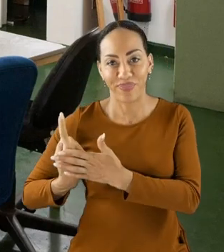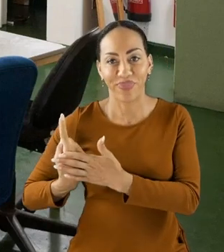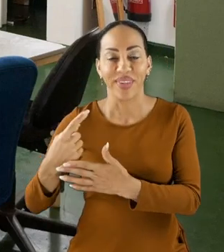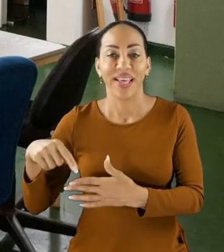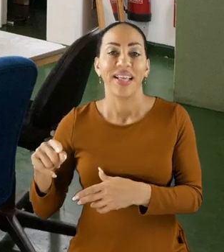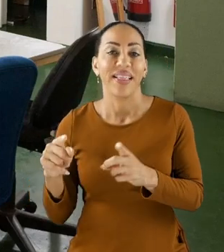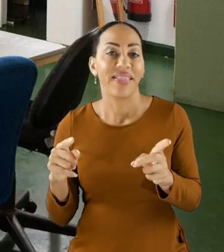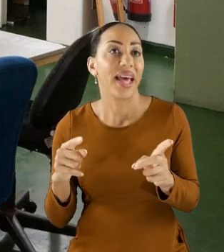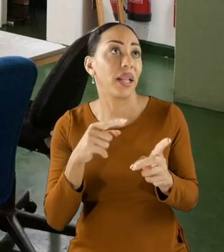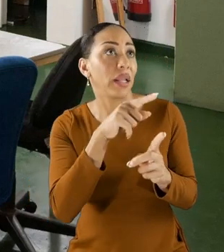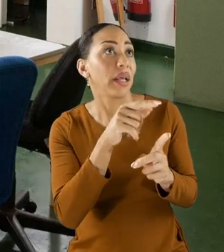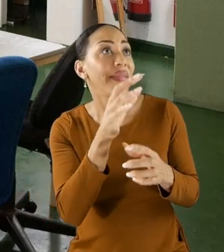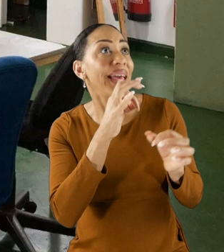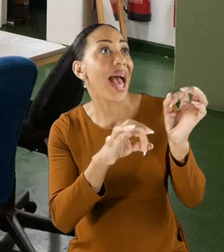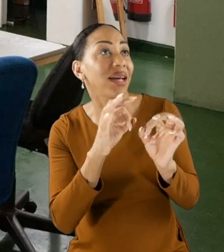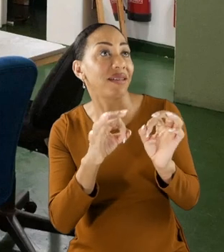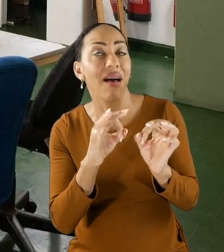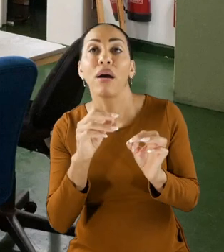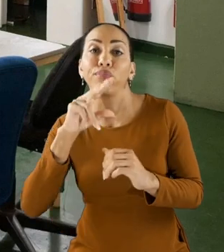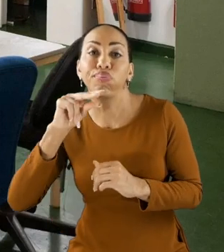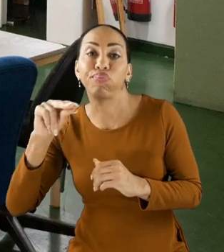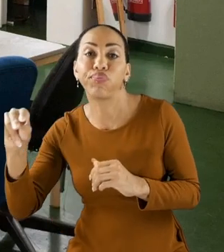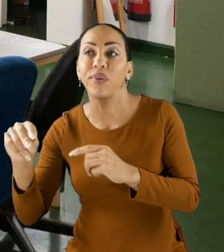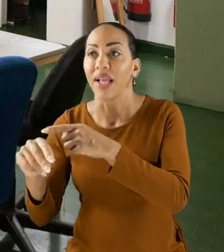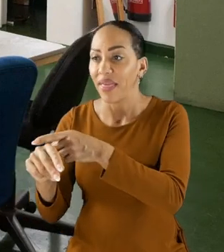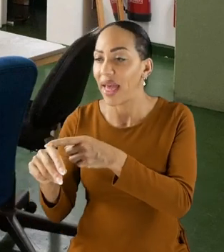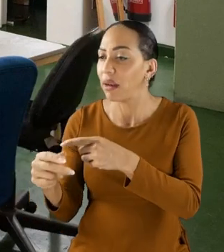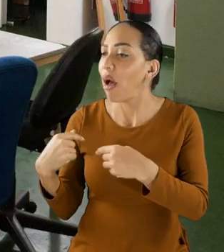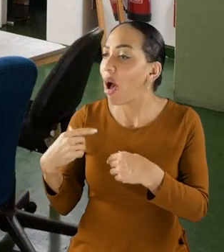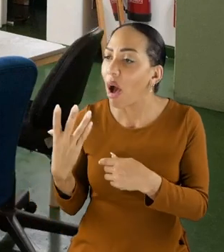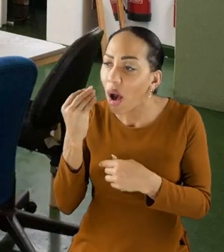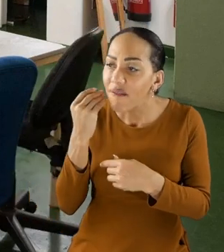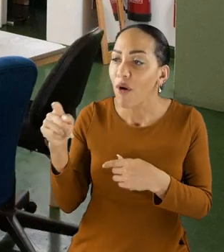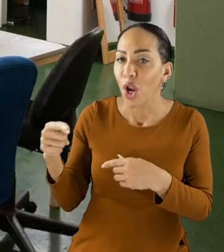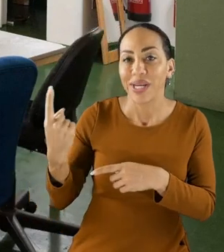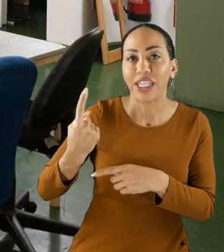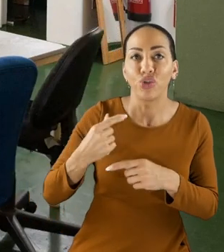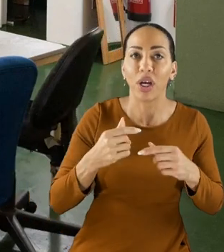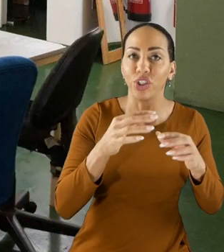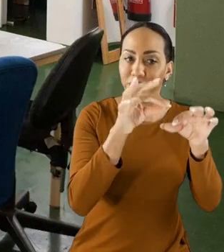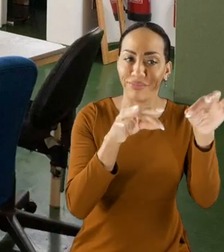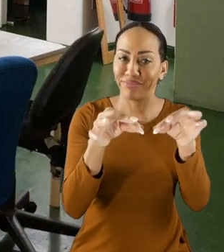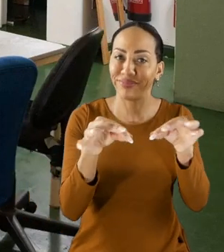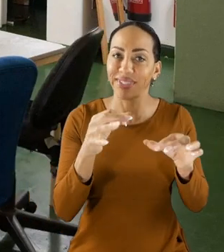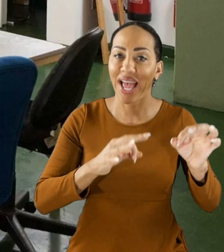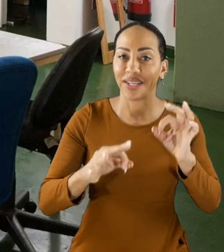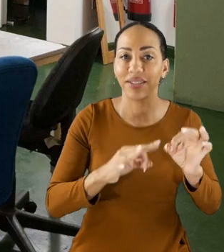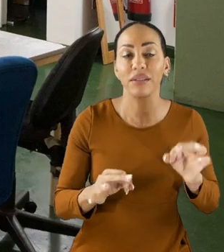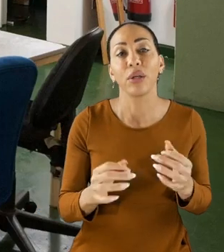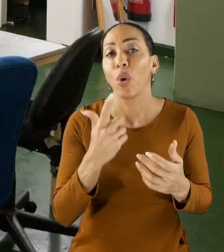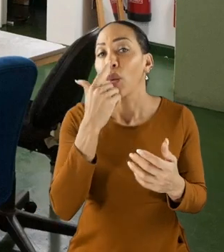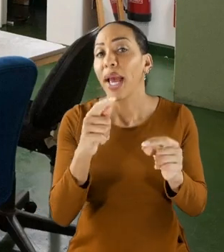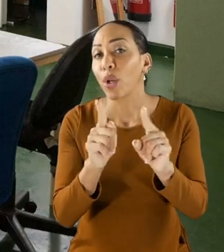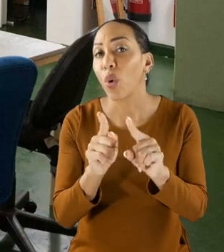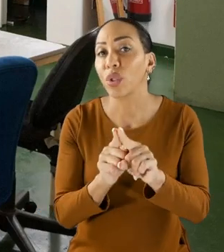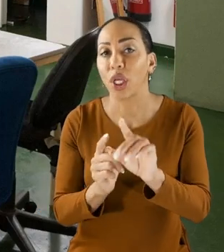they created the background according to what was being spoken by the actor sitting reading the book. And we can use